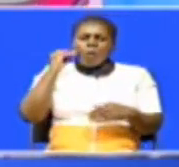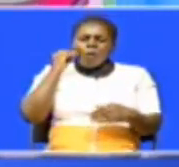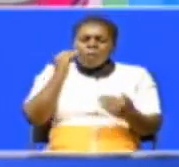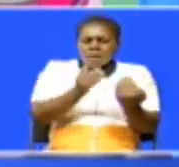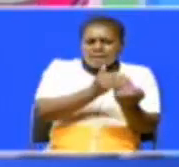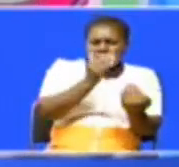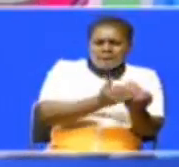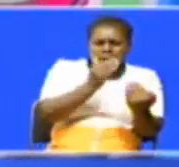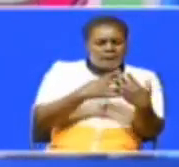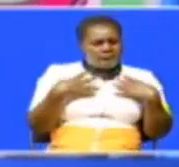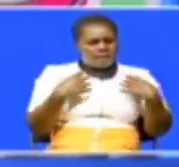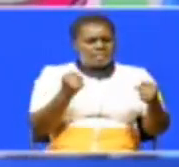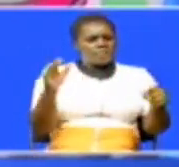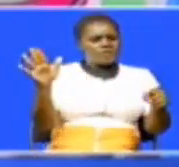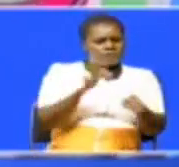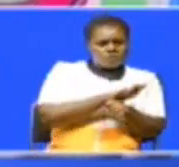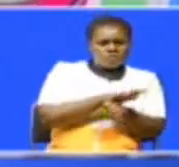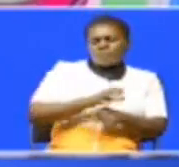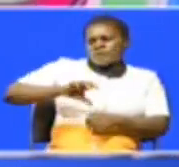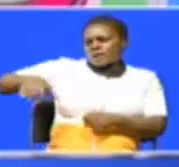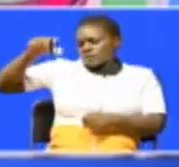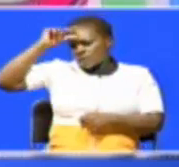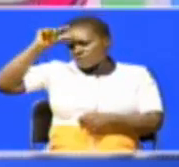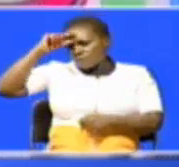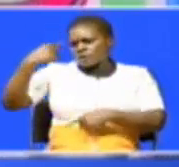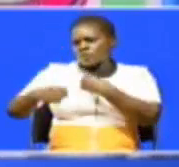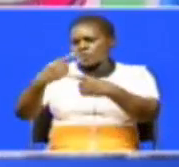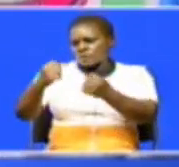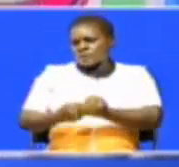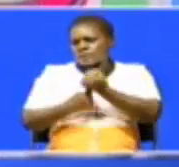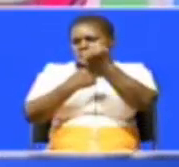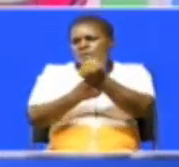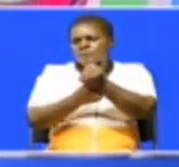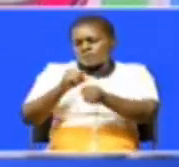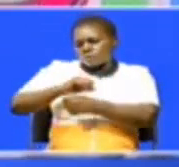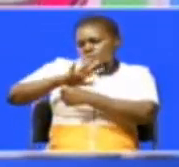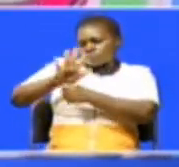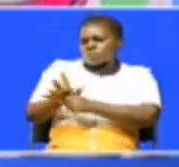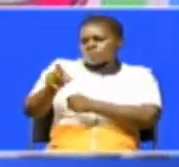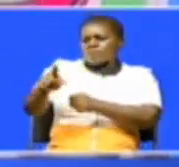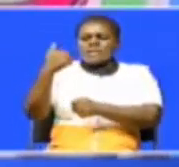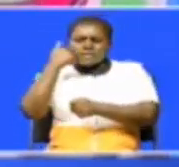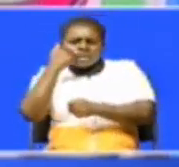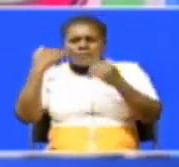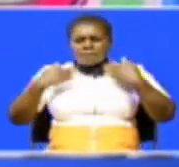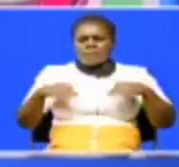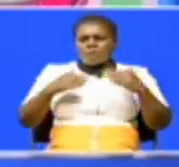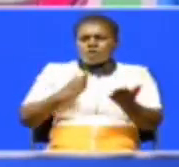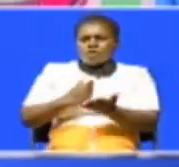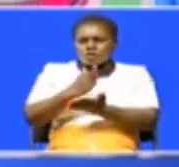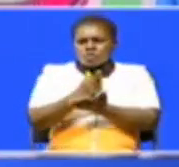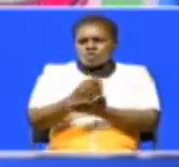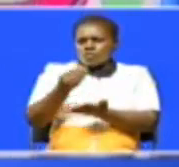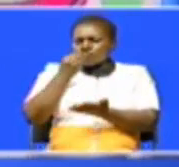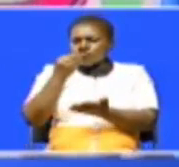care have recovered. County government has continued to support COVID-19 patients through